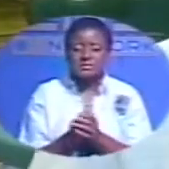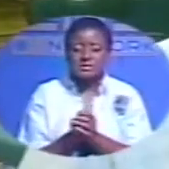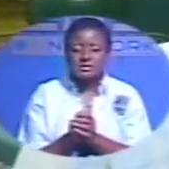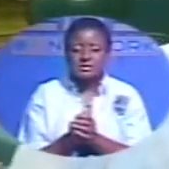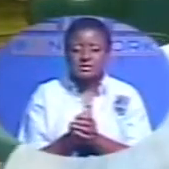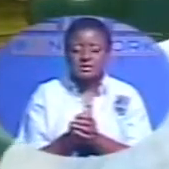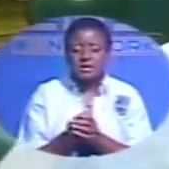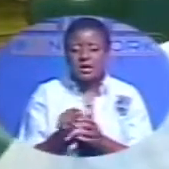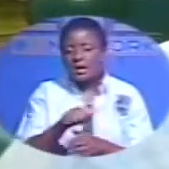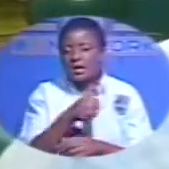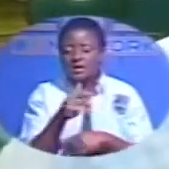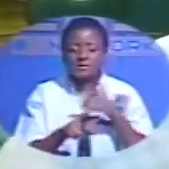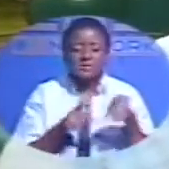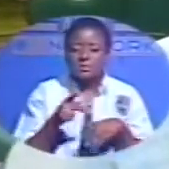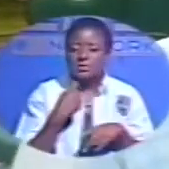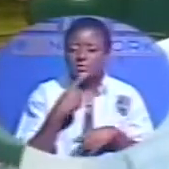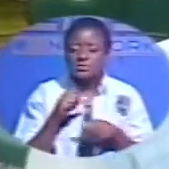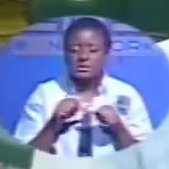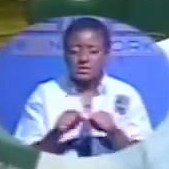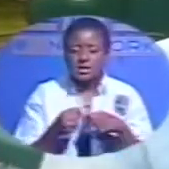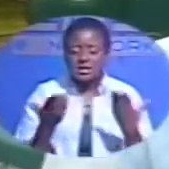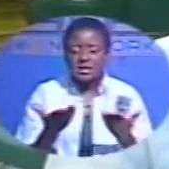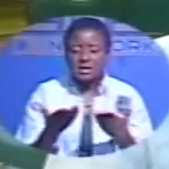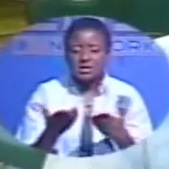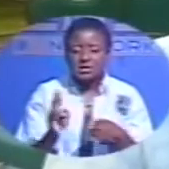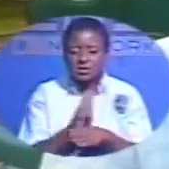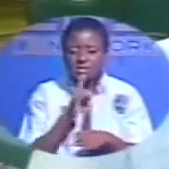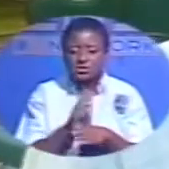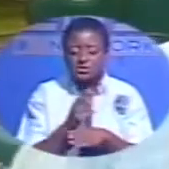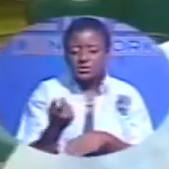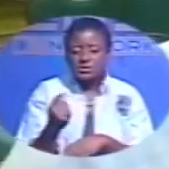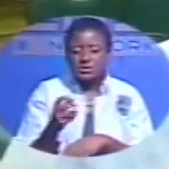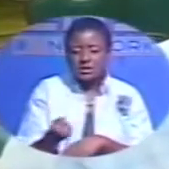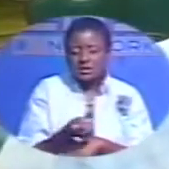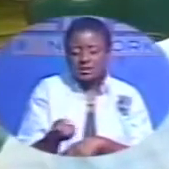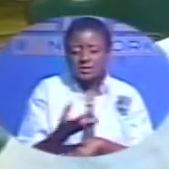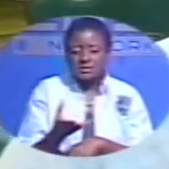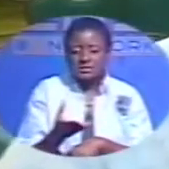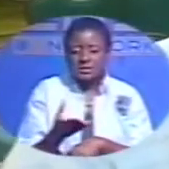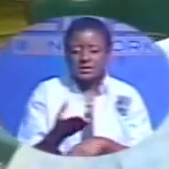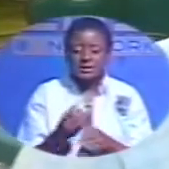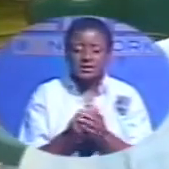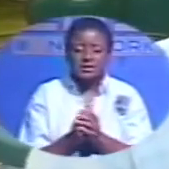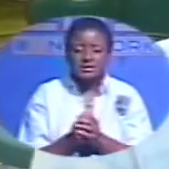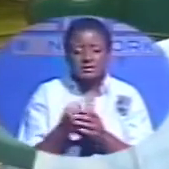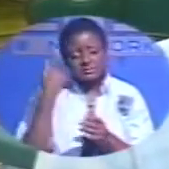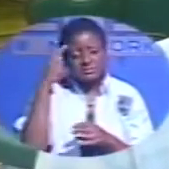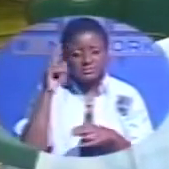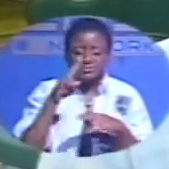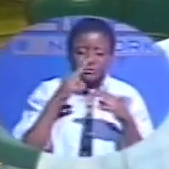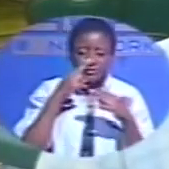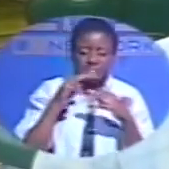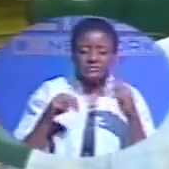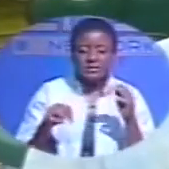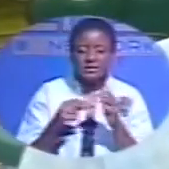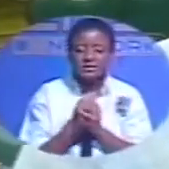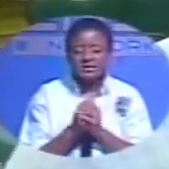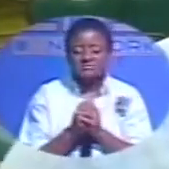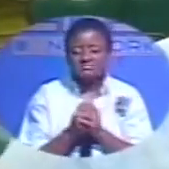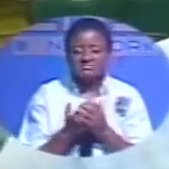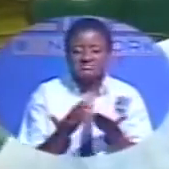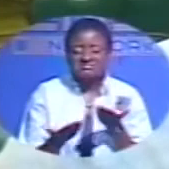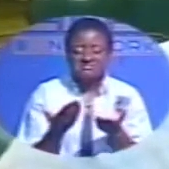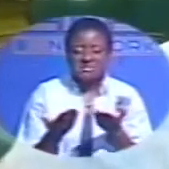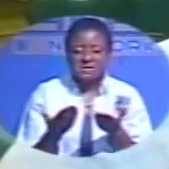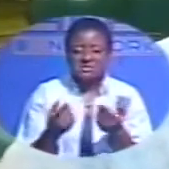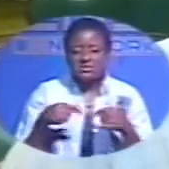people who are staying here, who use the gaming as an amenity, just as you would go outside to the pool decks, you know, a cloudy day, a